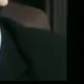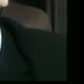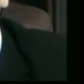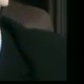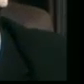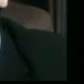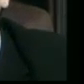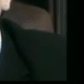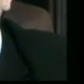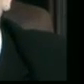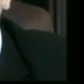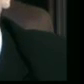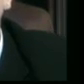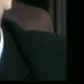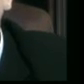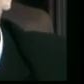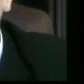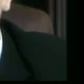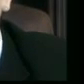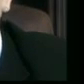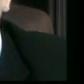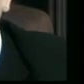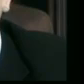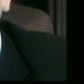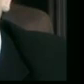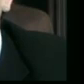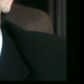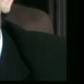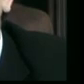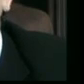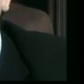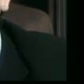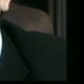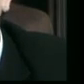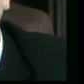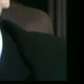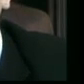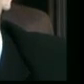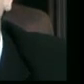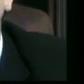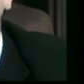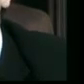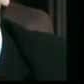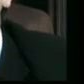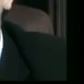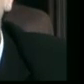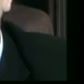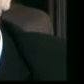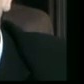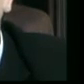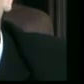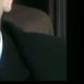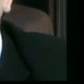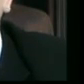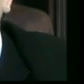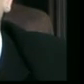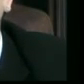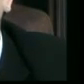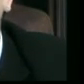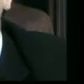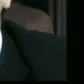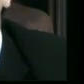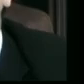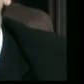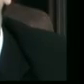in our growing and changing denomination. And I'm so grateful for his personal continued support and love,